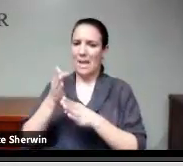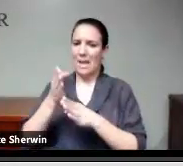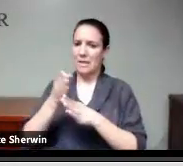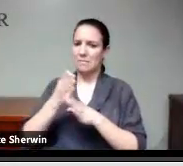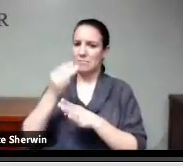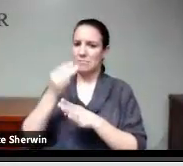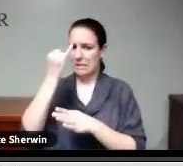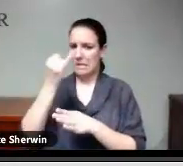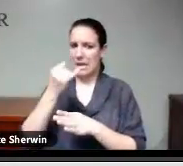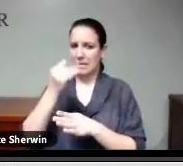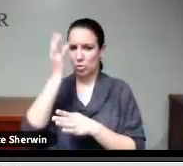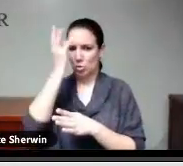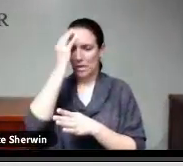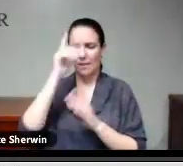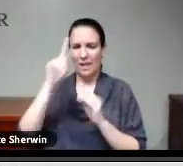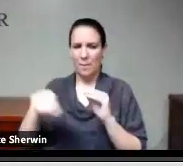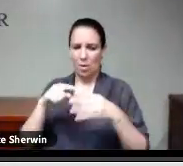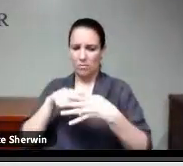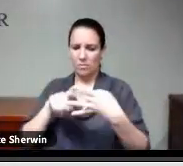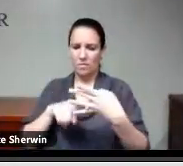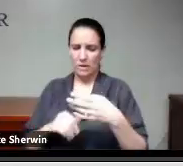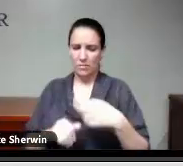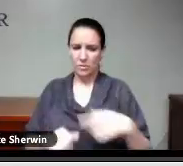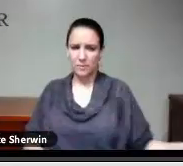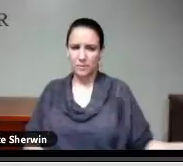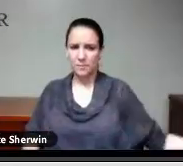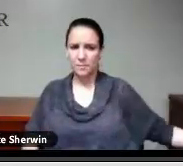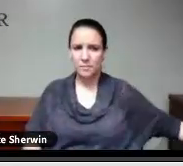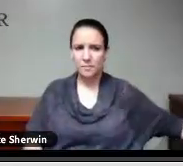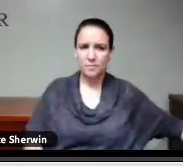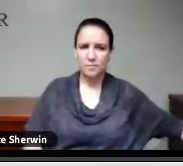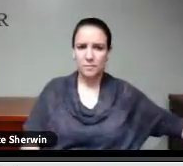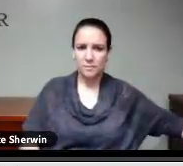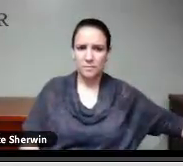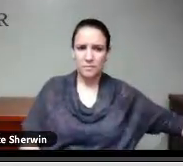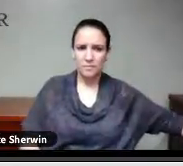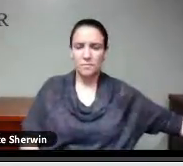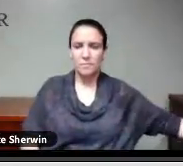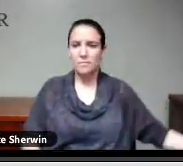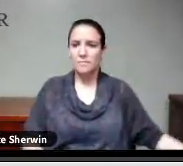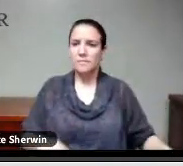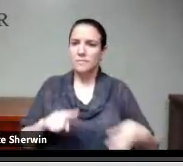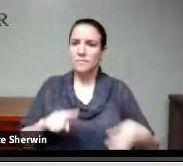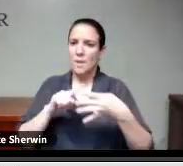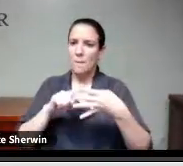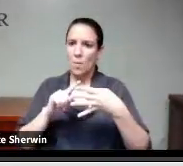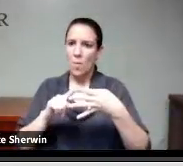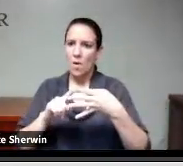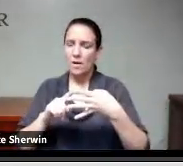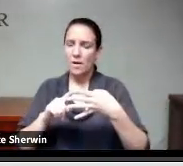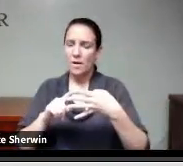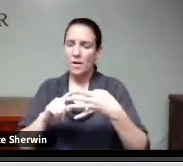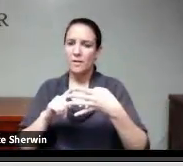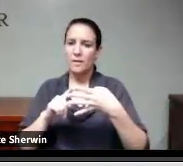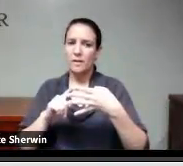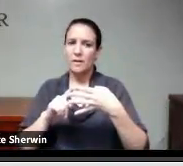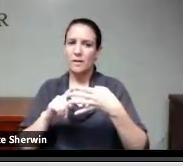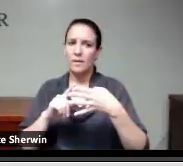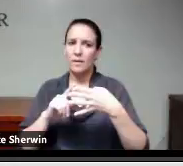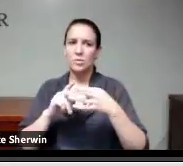about. So there are 4 levels. Level 1 is related to kind of the reaction, satisfaction, and